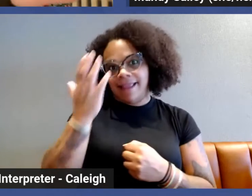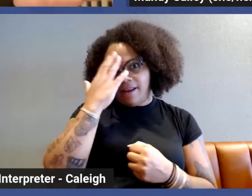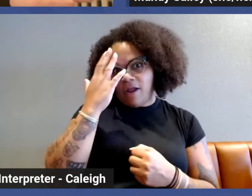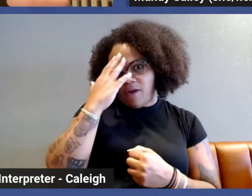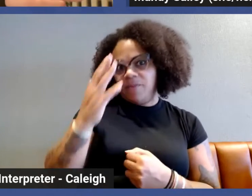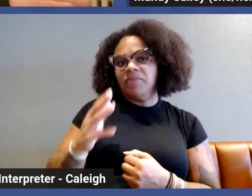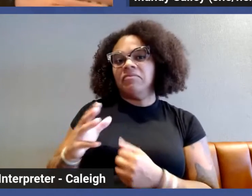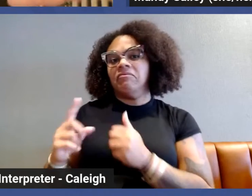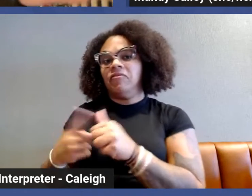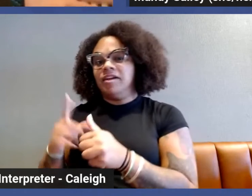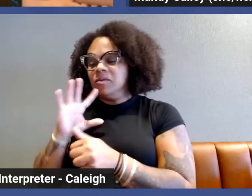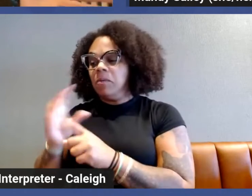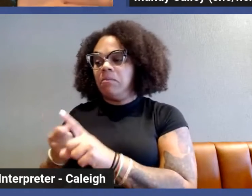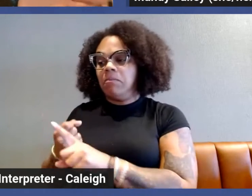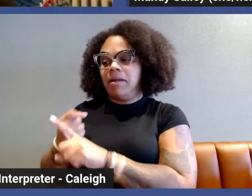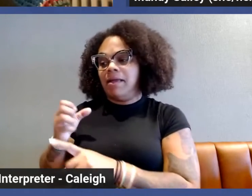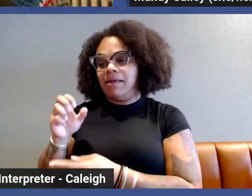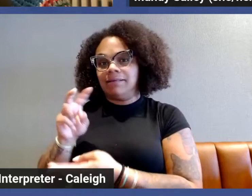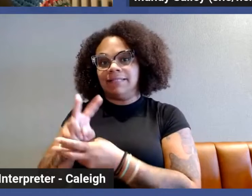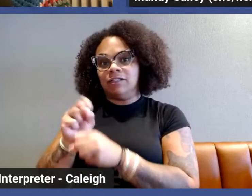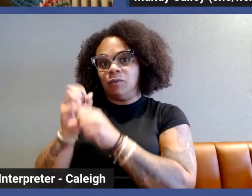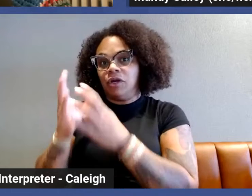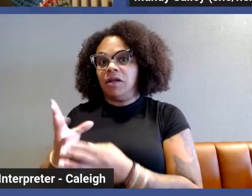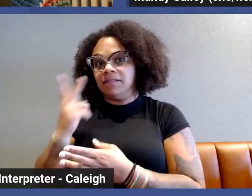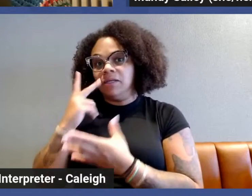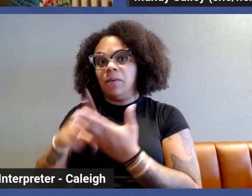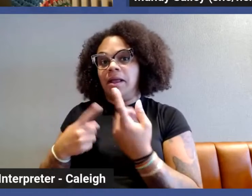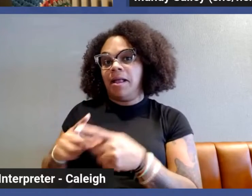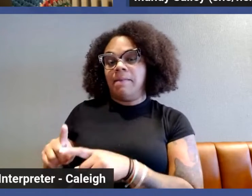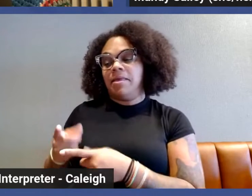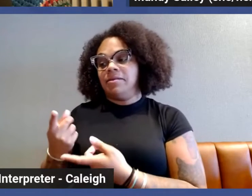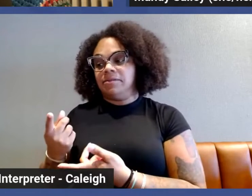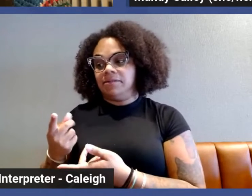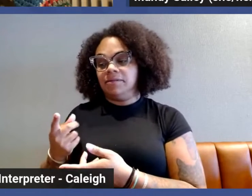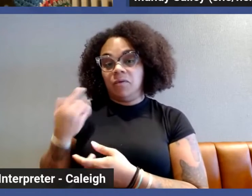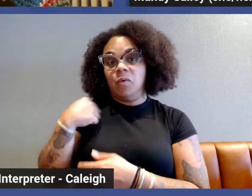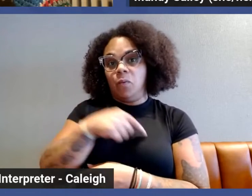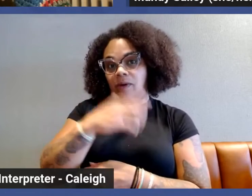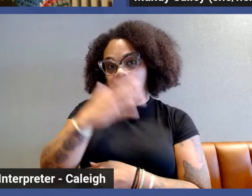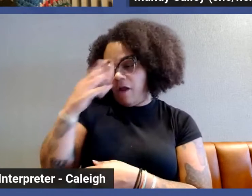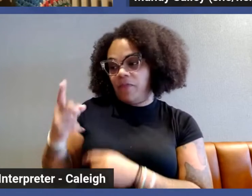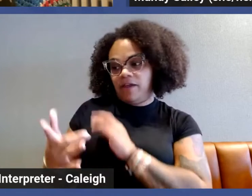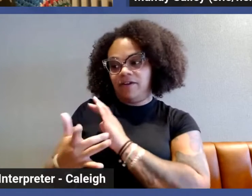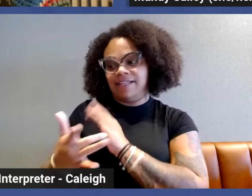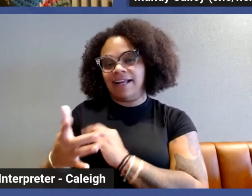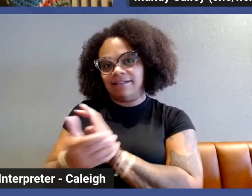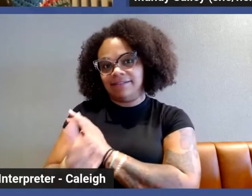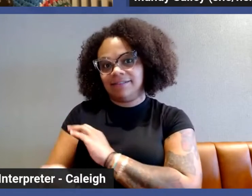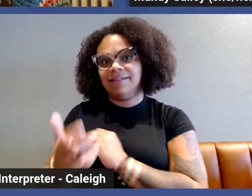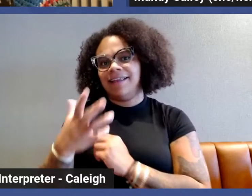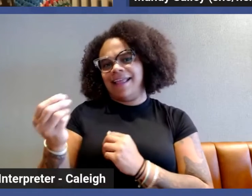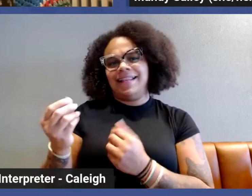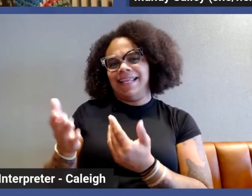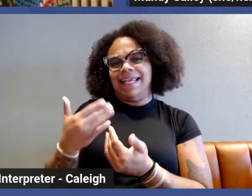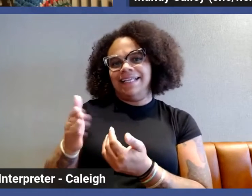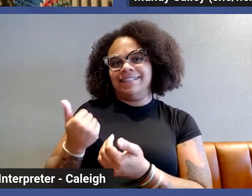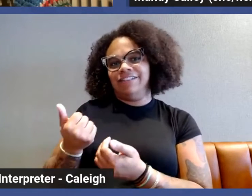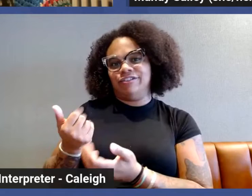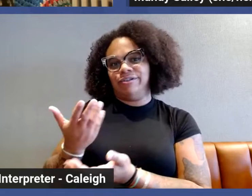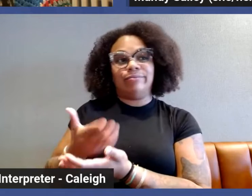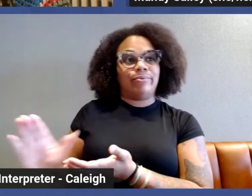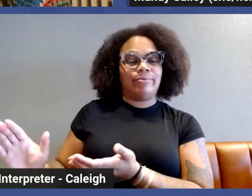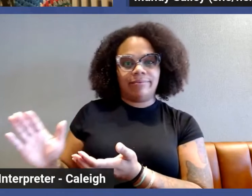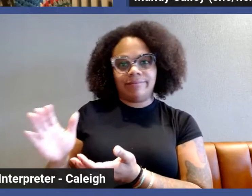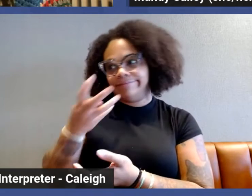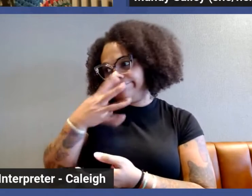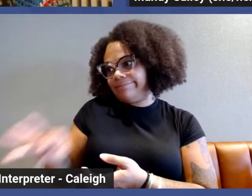of being technically savvy Yep. and easily scapegoatable. And, Yeah. yeah.